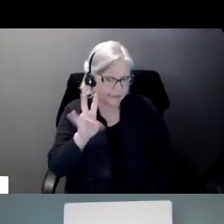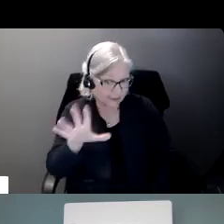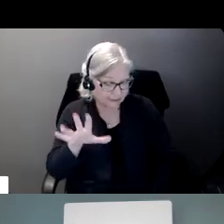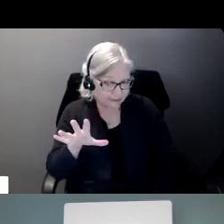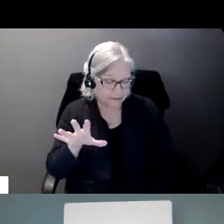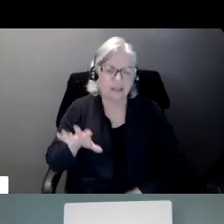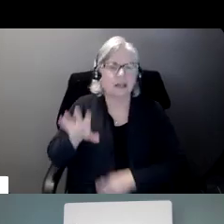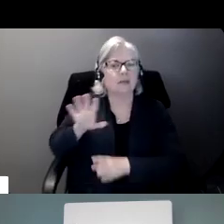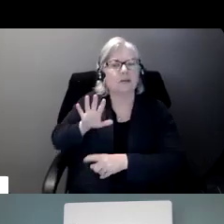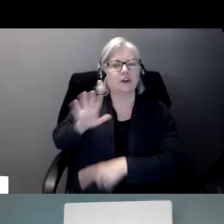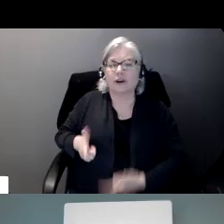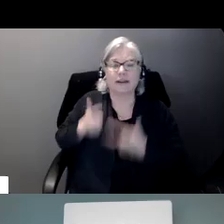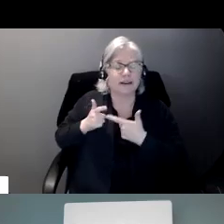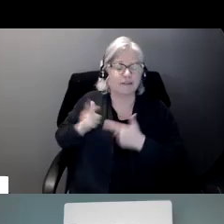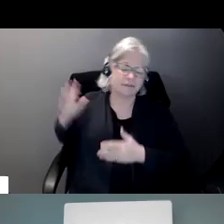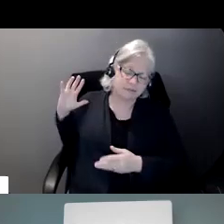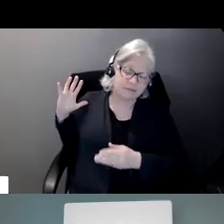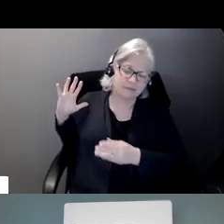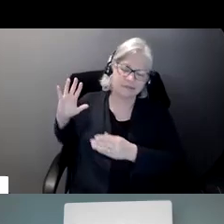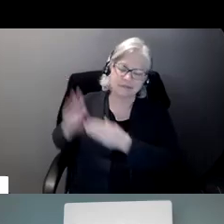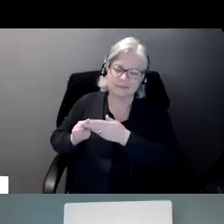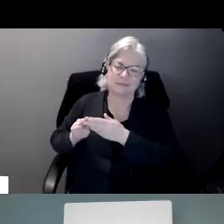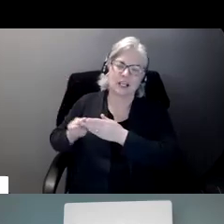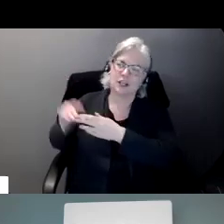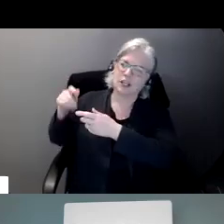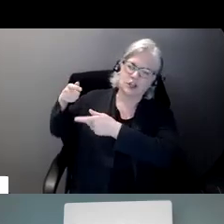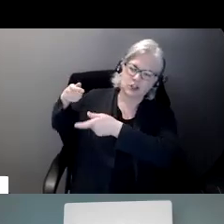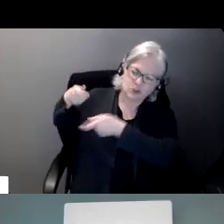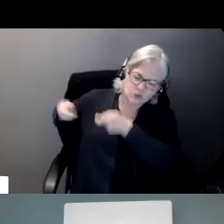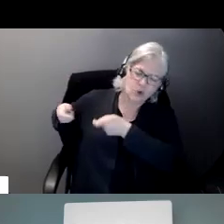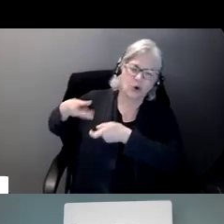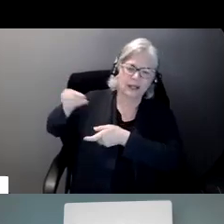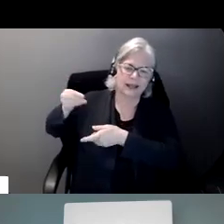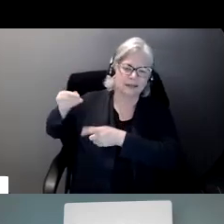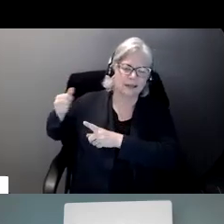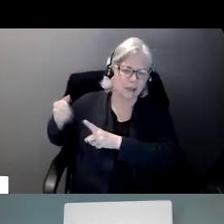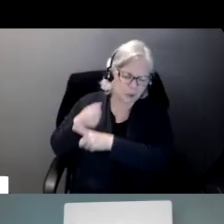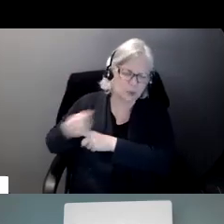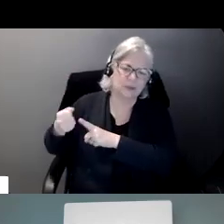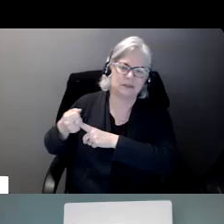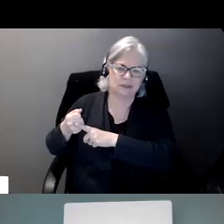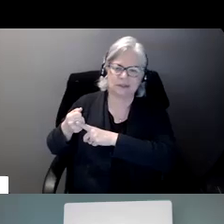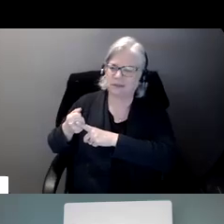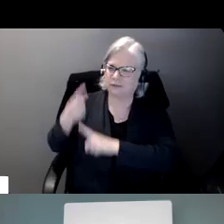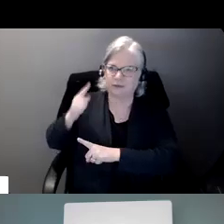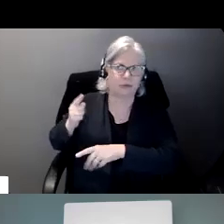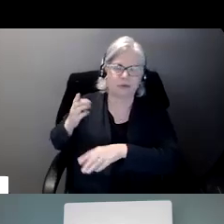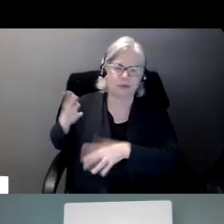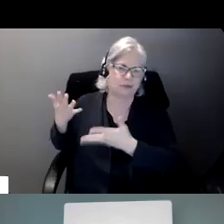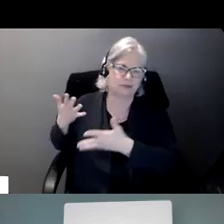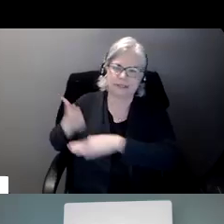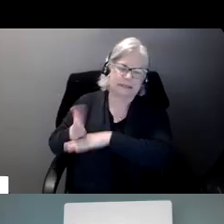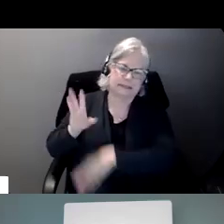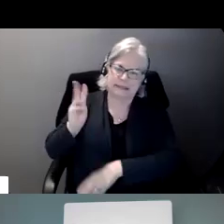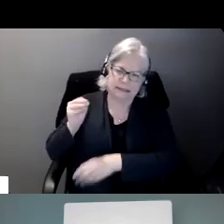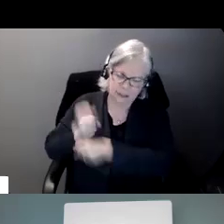a lifetime of abuse and control, for sure the last 60 plus years. She